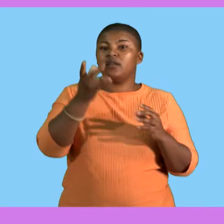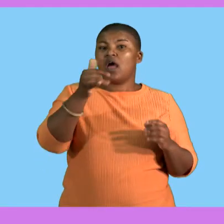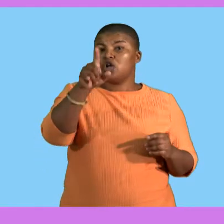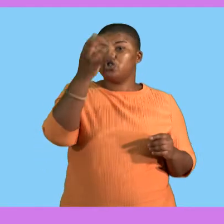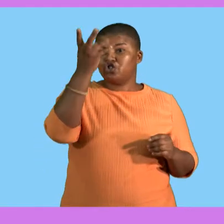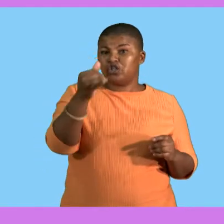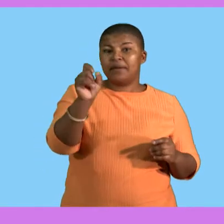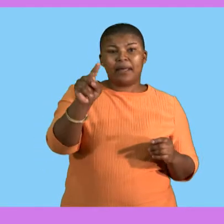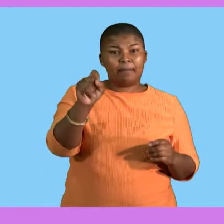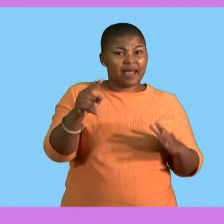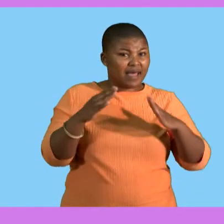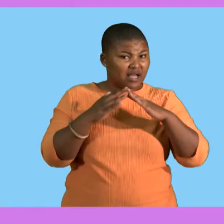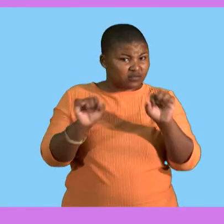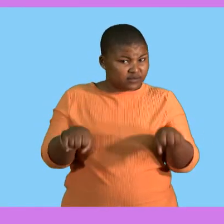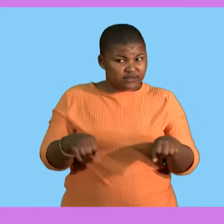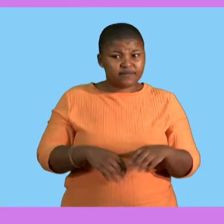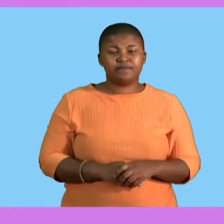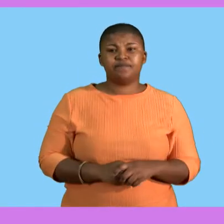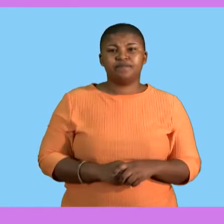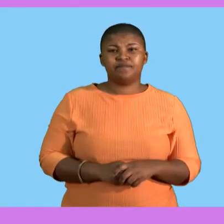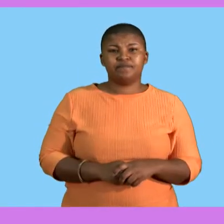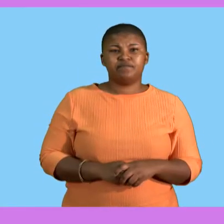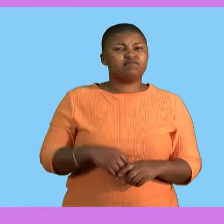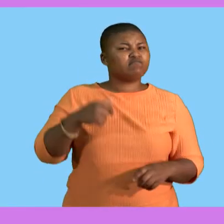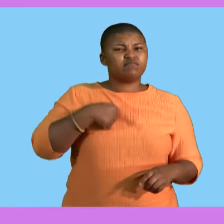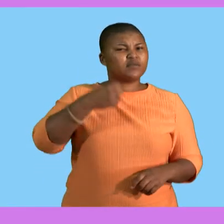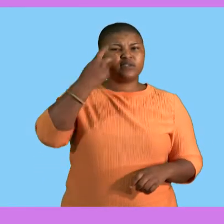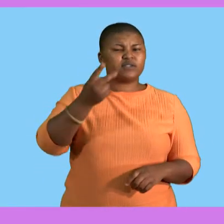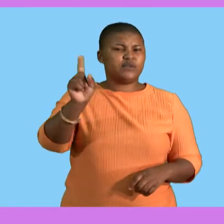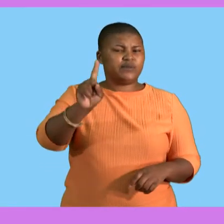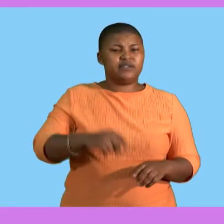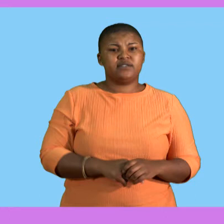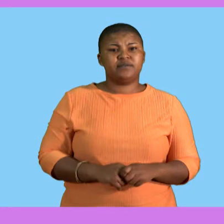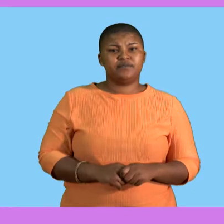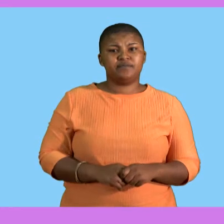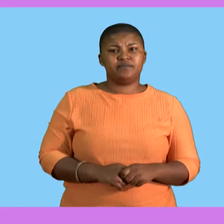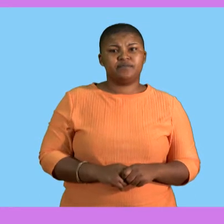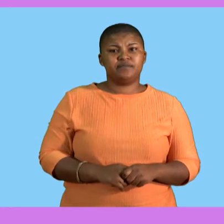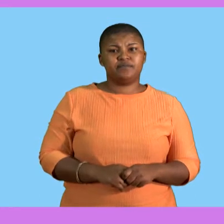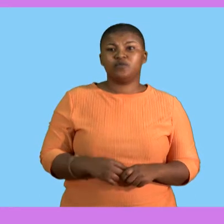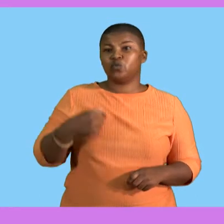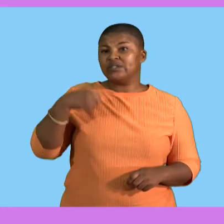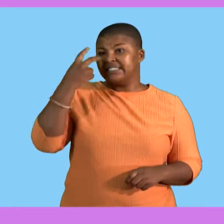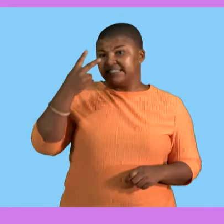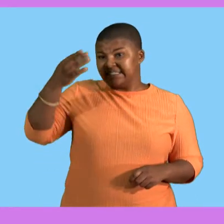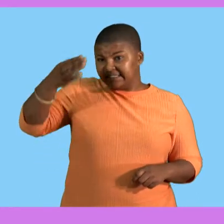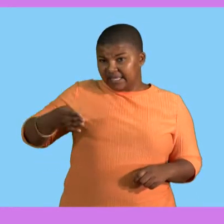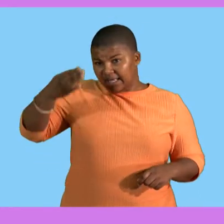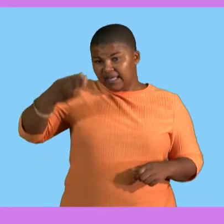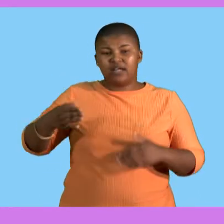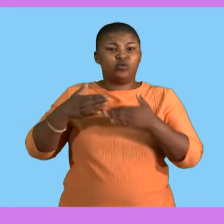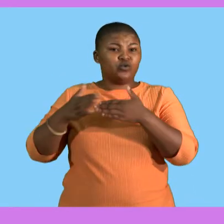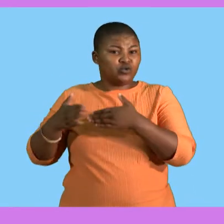look at this side of the house, what do we see? We see the side of the